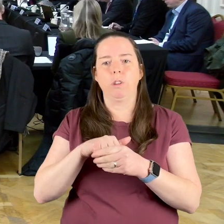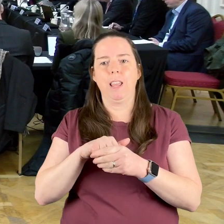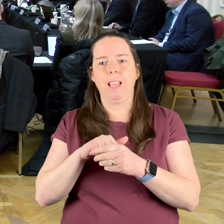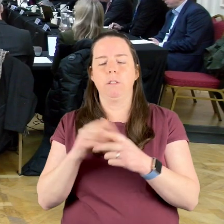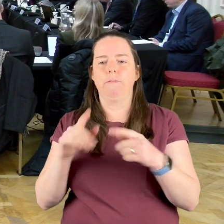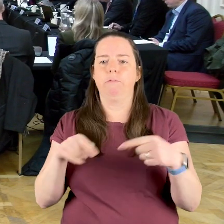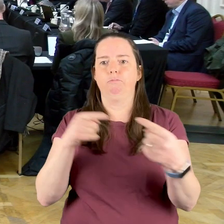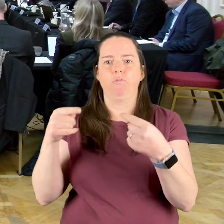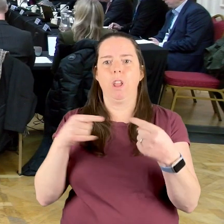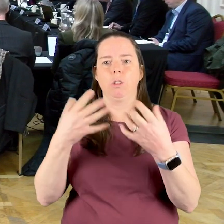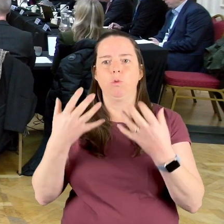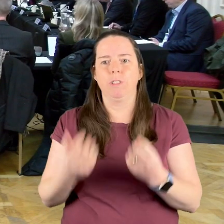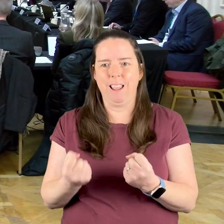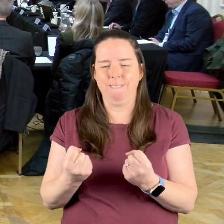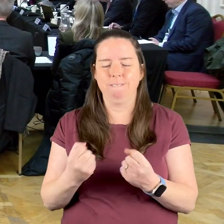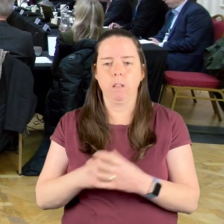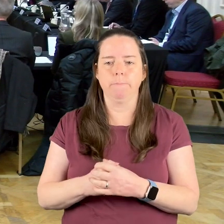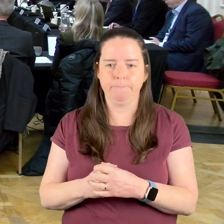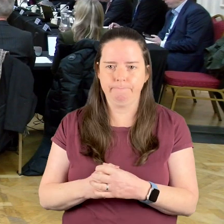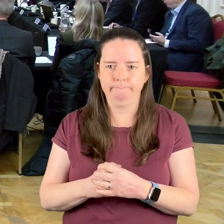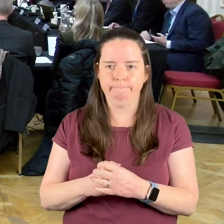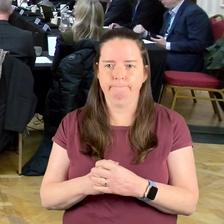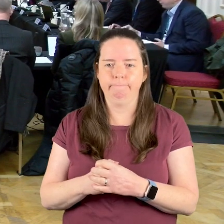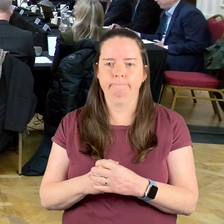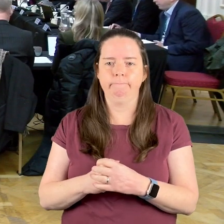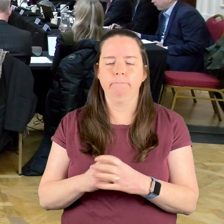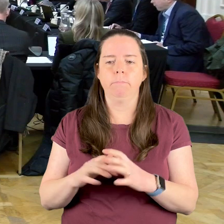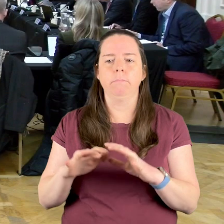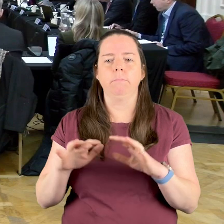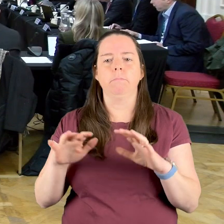face, as well as our own internal scrutiny.